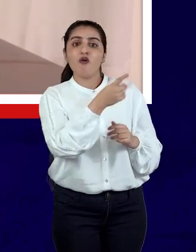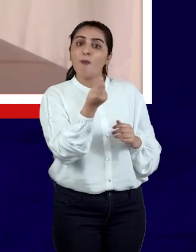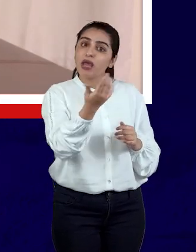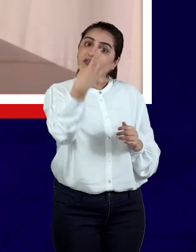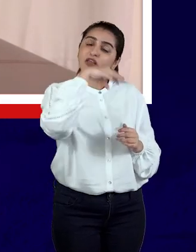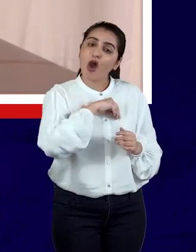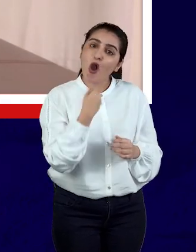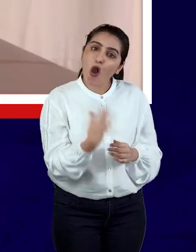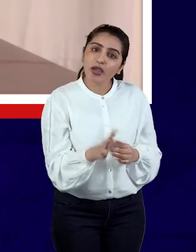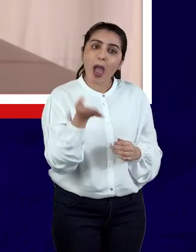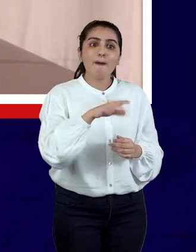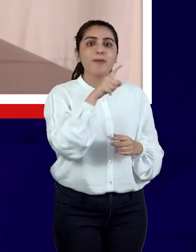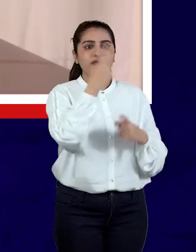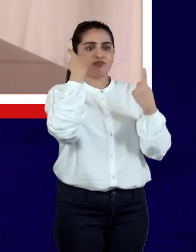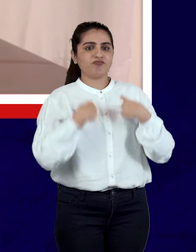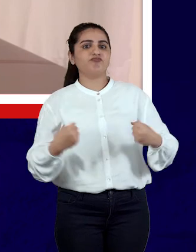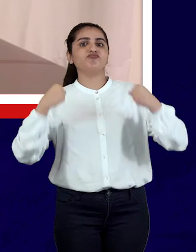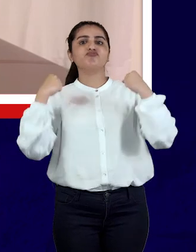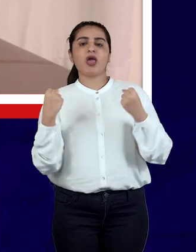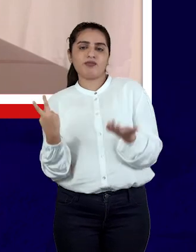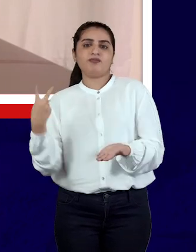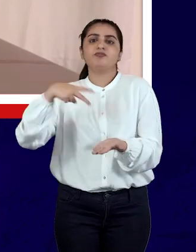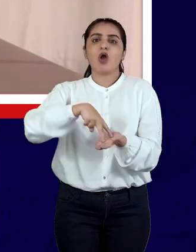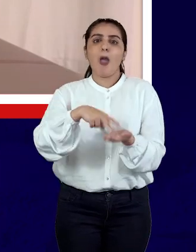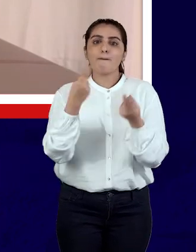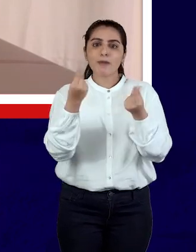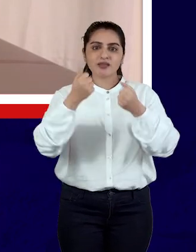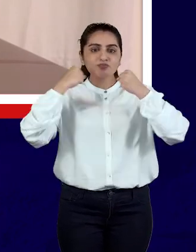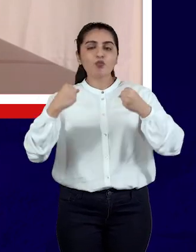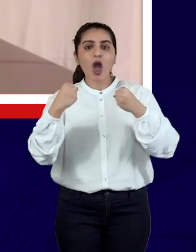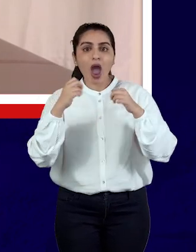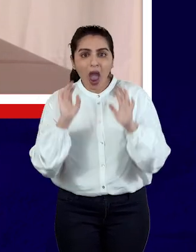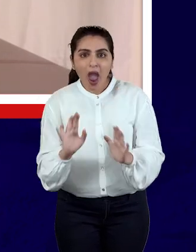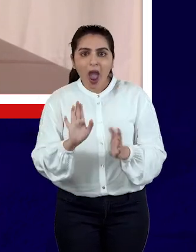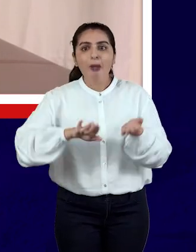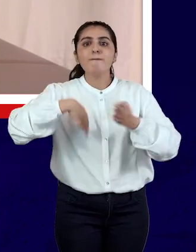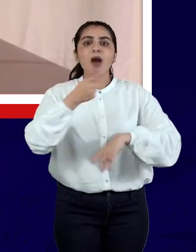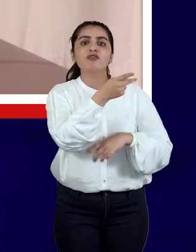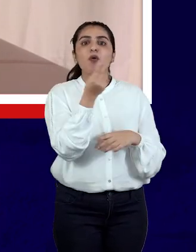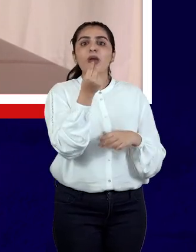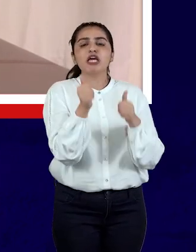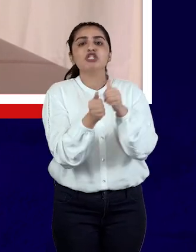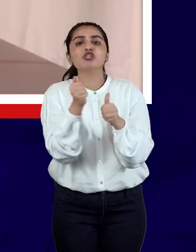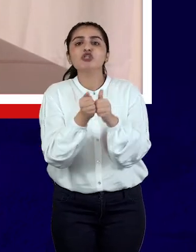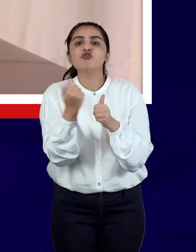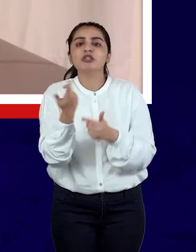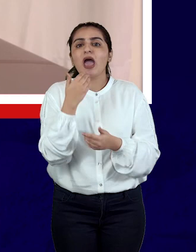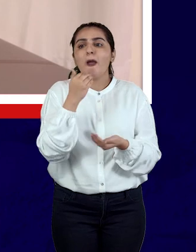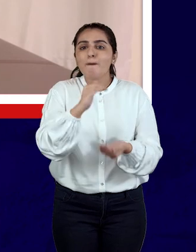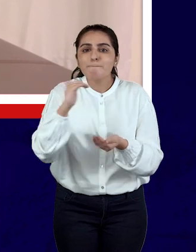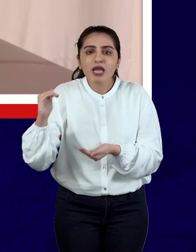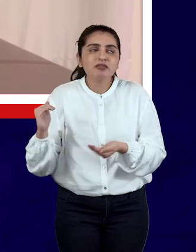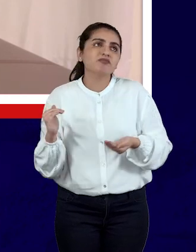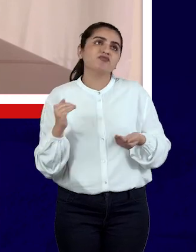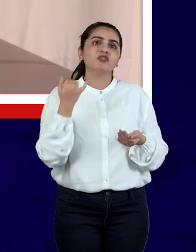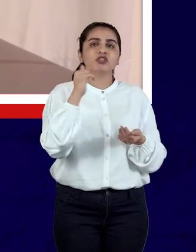earns an income, she's financially independent. When she's financially independent, she can use that money any way